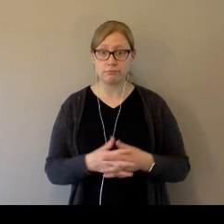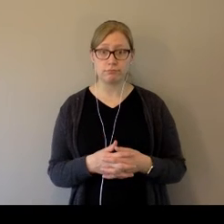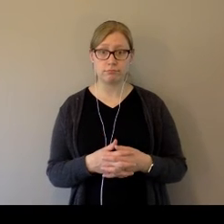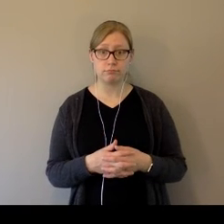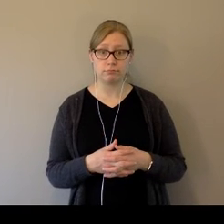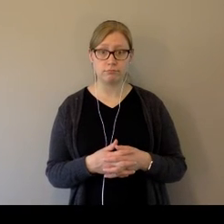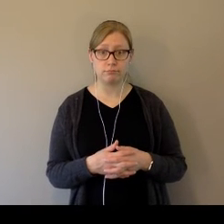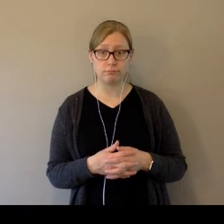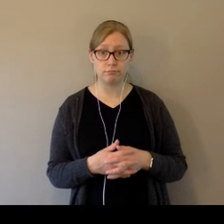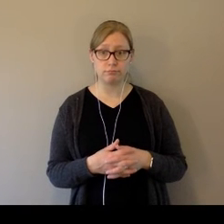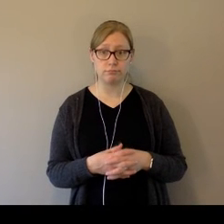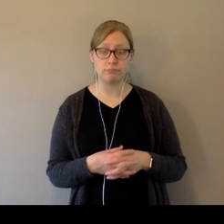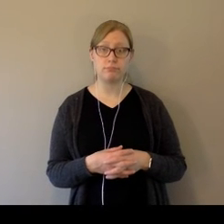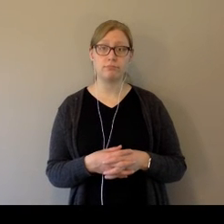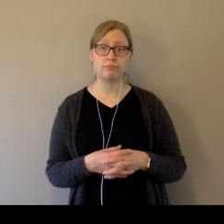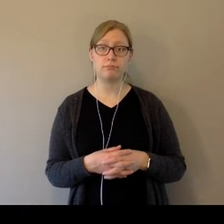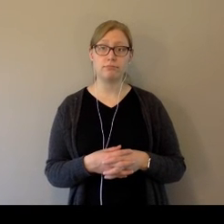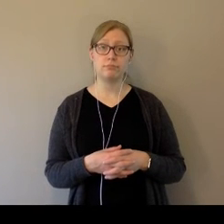are the same length.